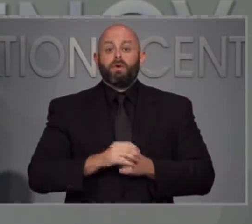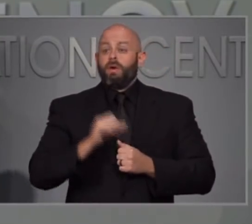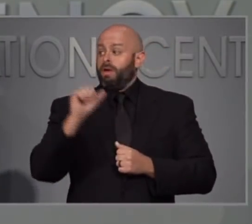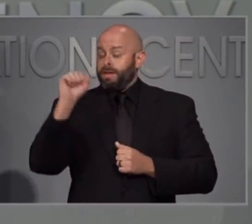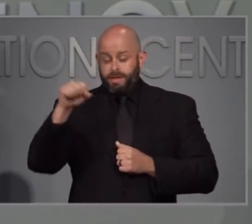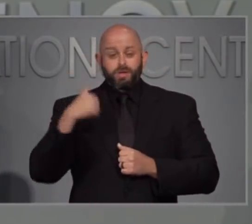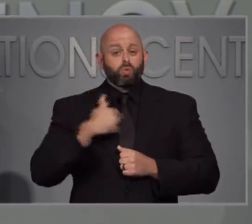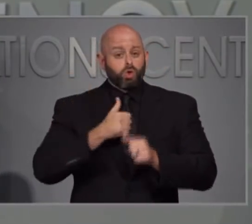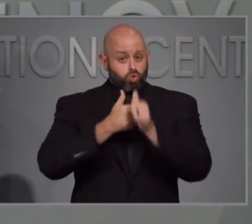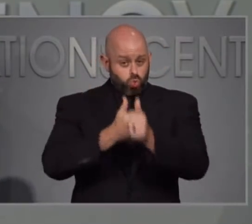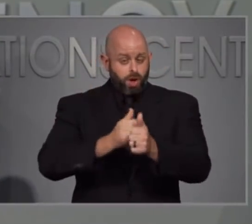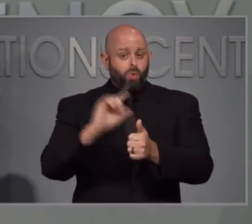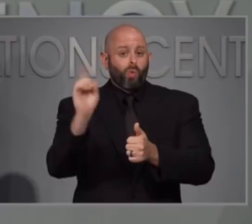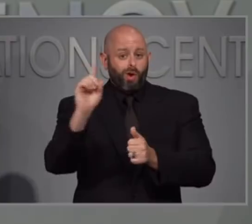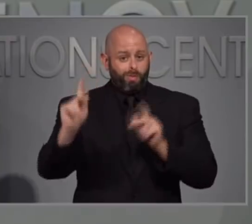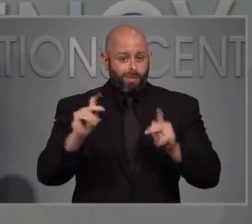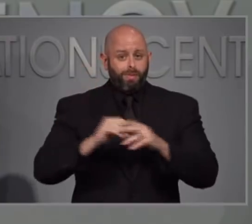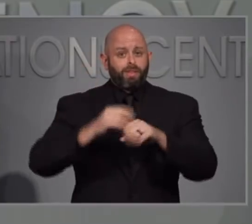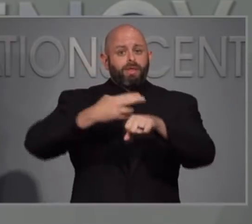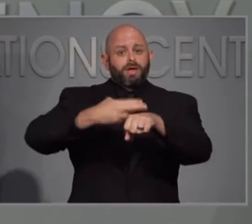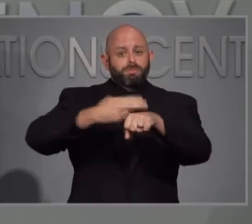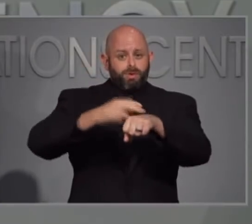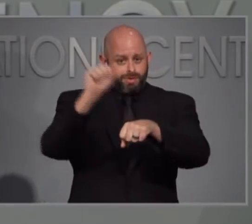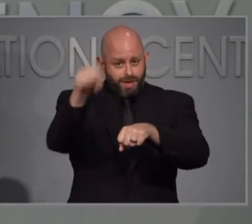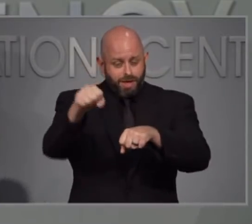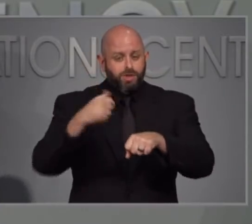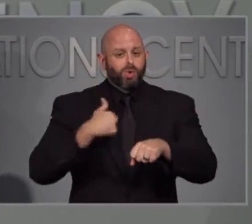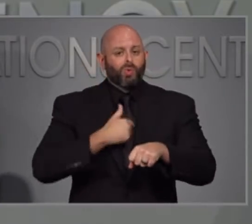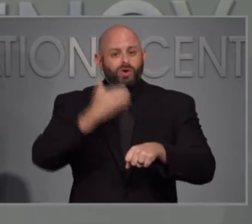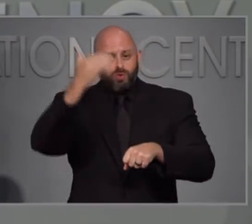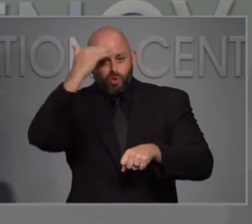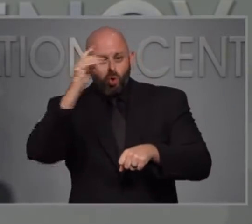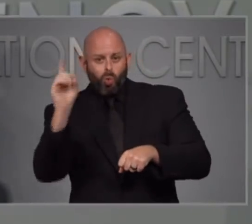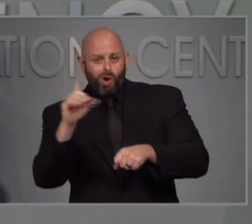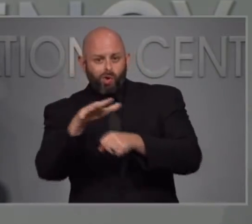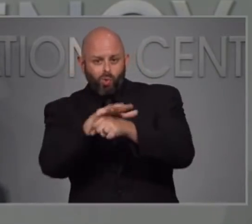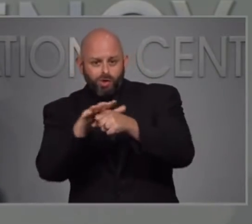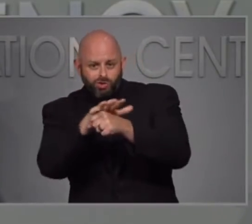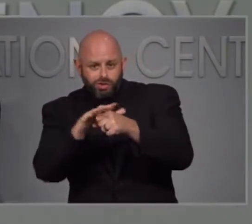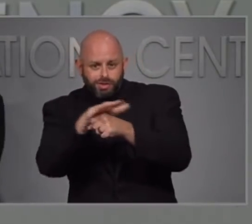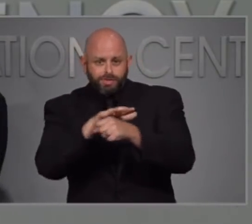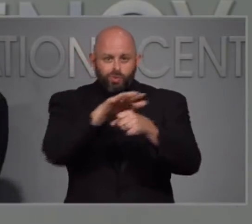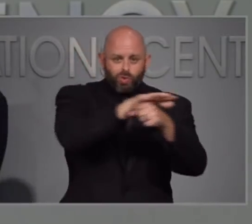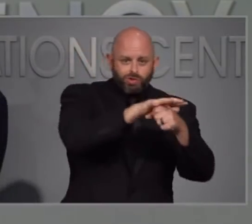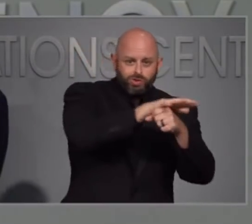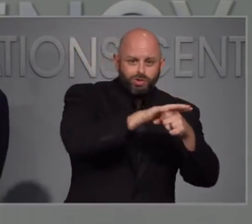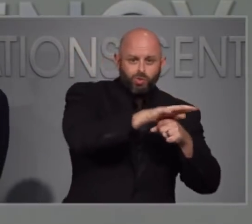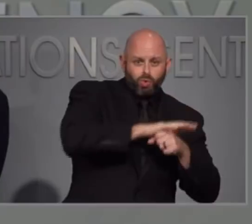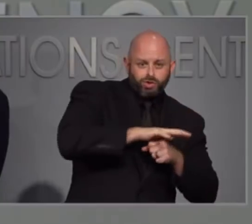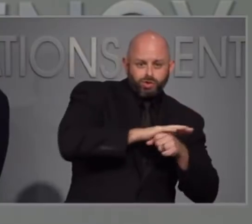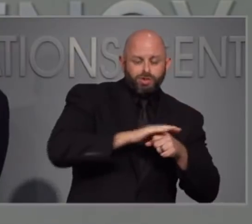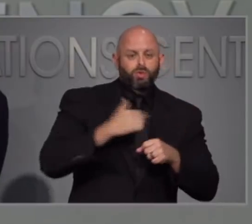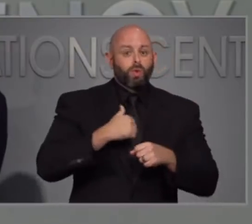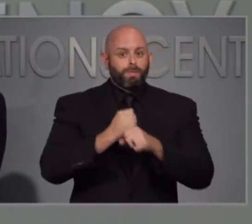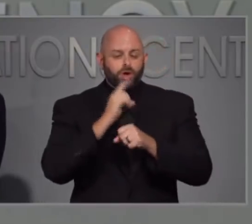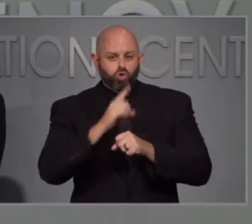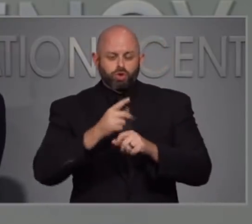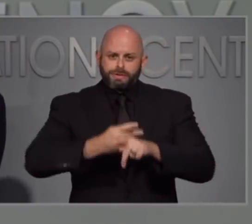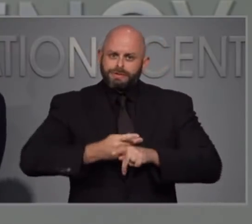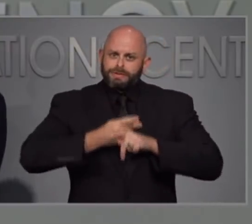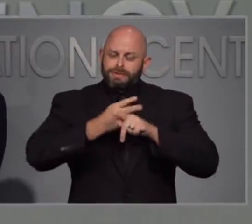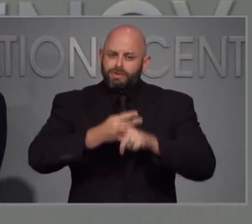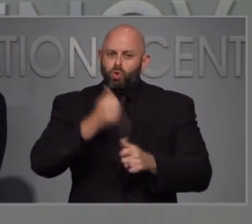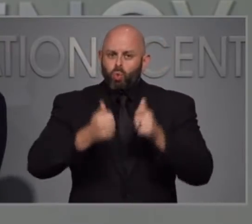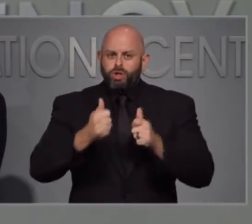our hospitalizations closely, and we do know that by region, and we make sure that we are thinking regionally because we know